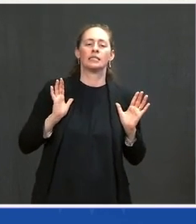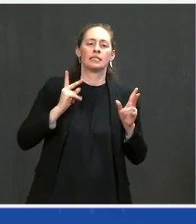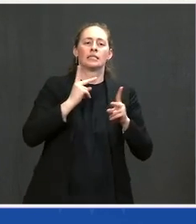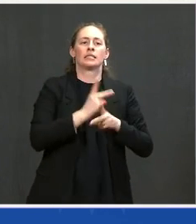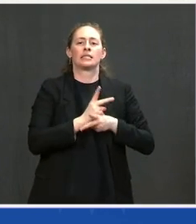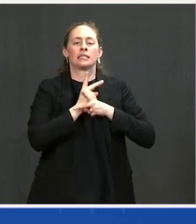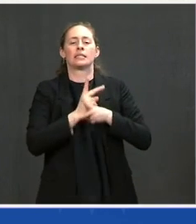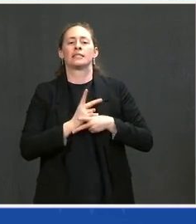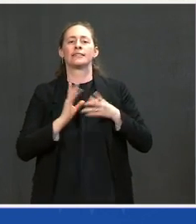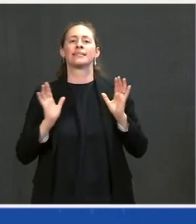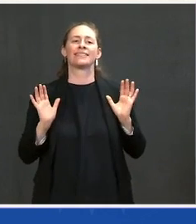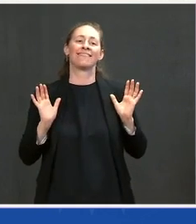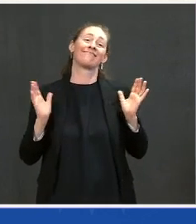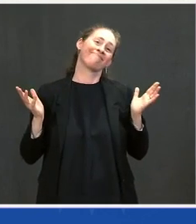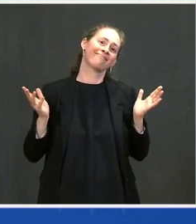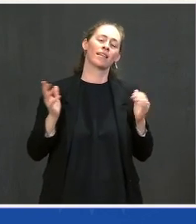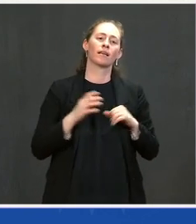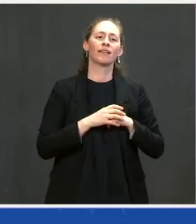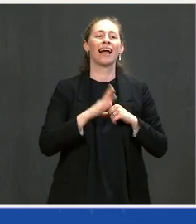This is